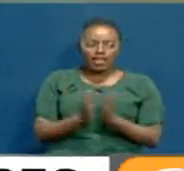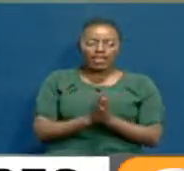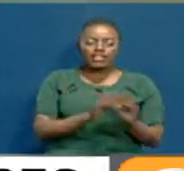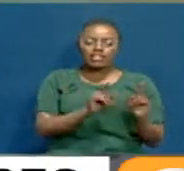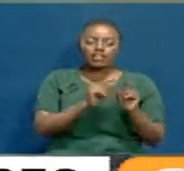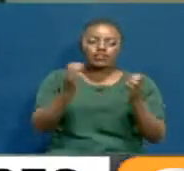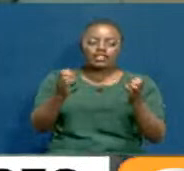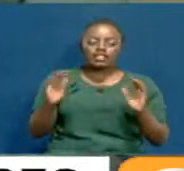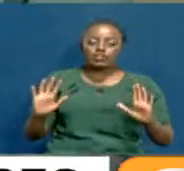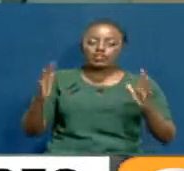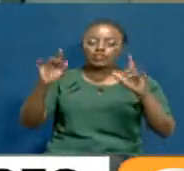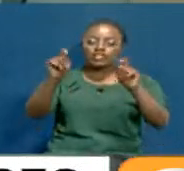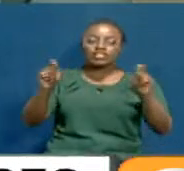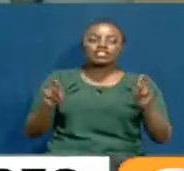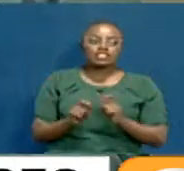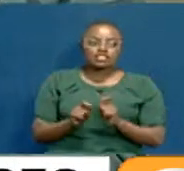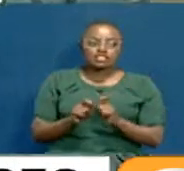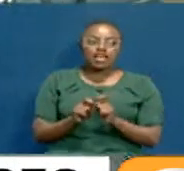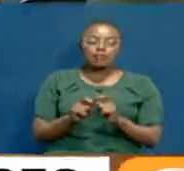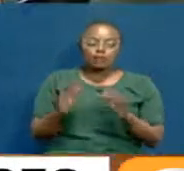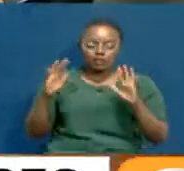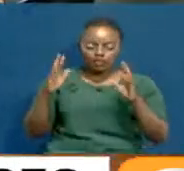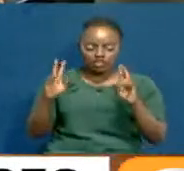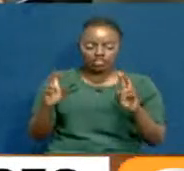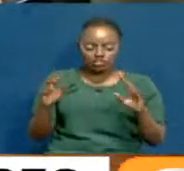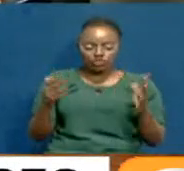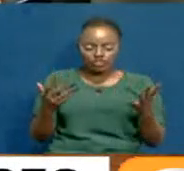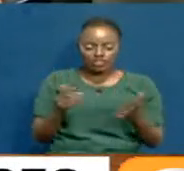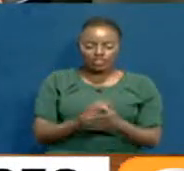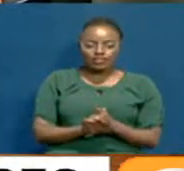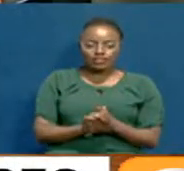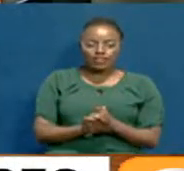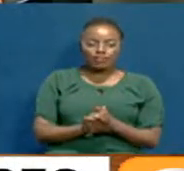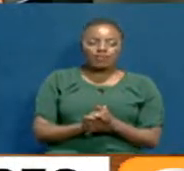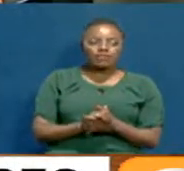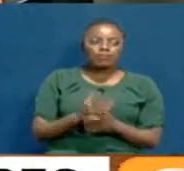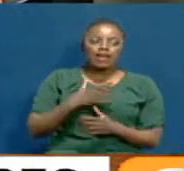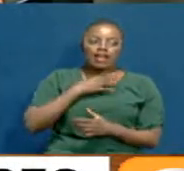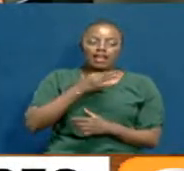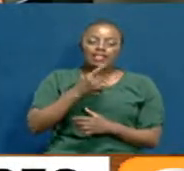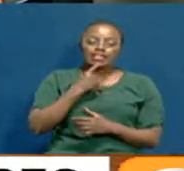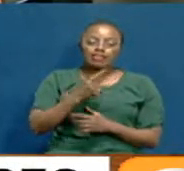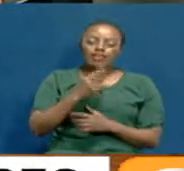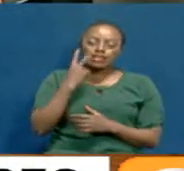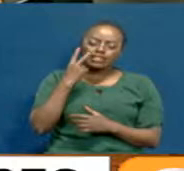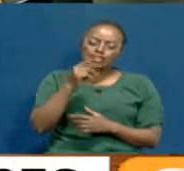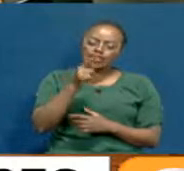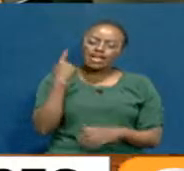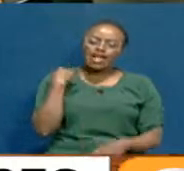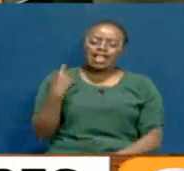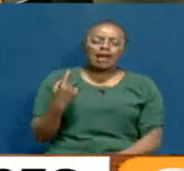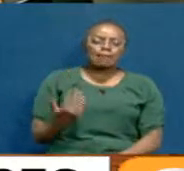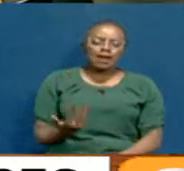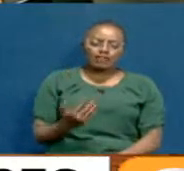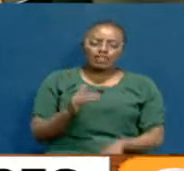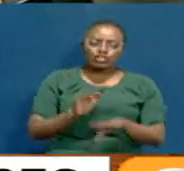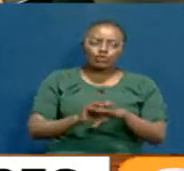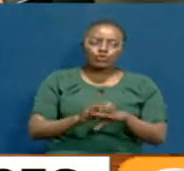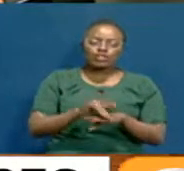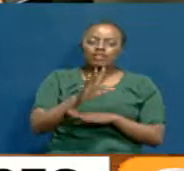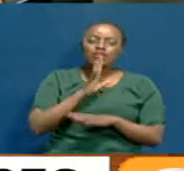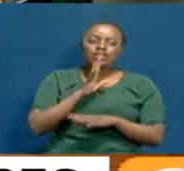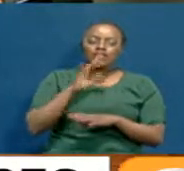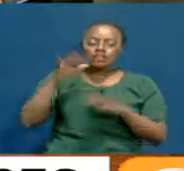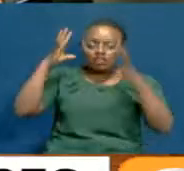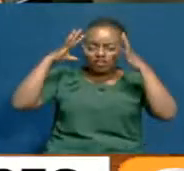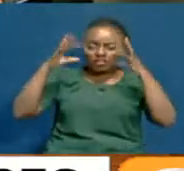need to celebrate our tribal. Okay. Vicky, I like being pragmatic and I like looking at numbers. It's good she's picked a